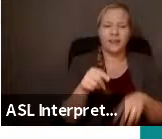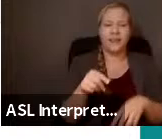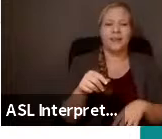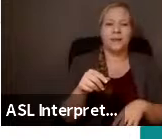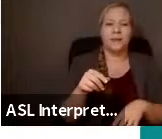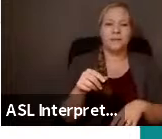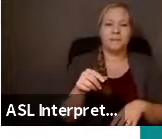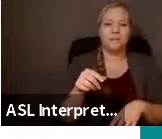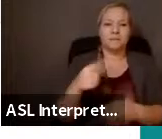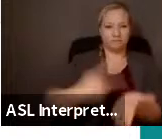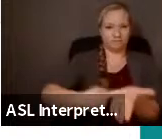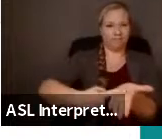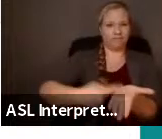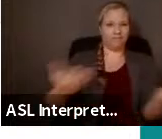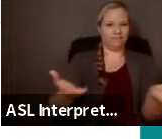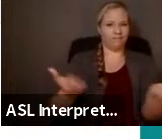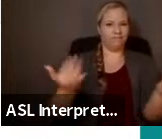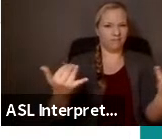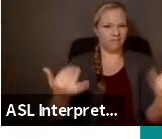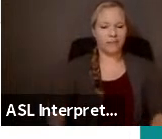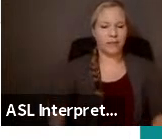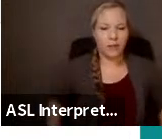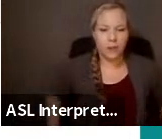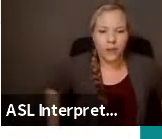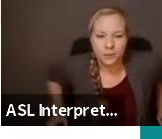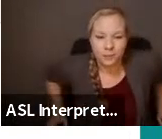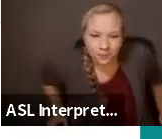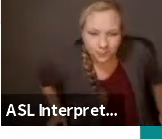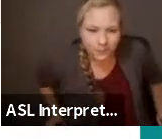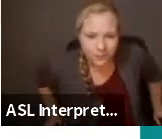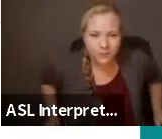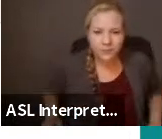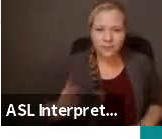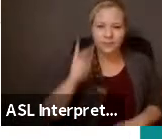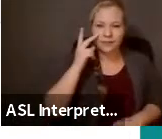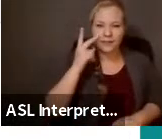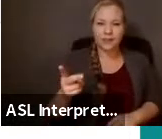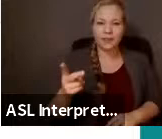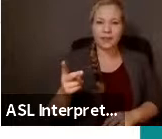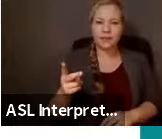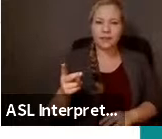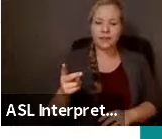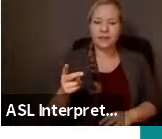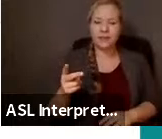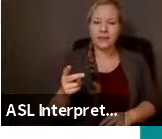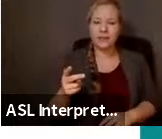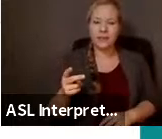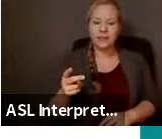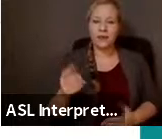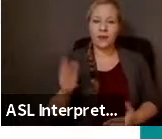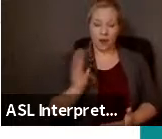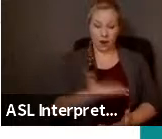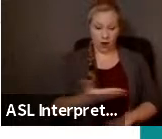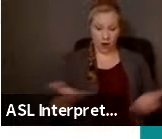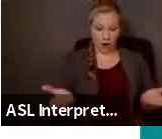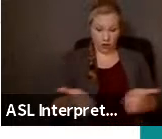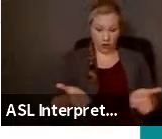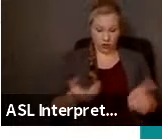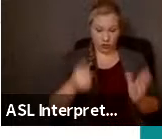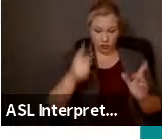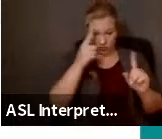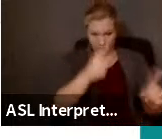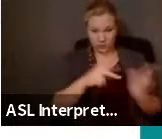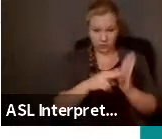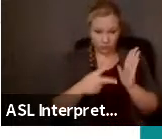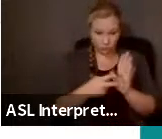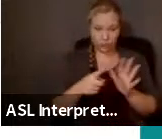discussion purposes and for, with the purpose of conveying to you how these